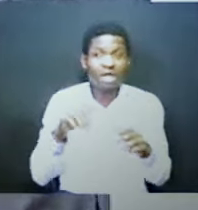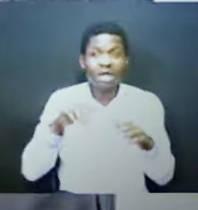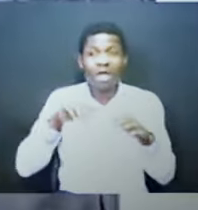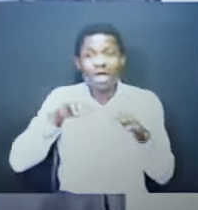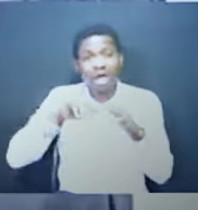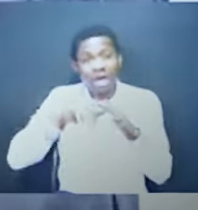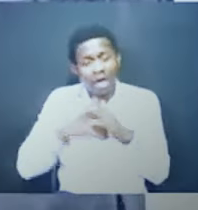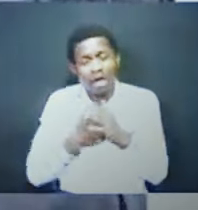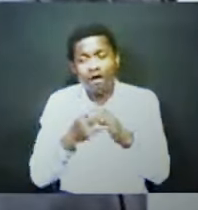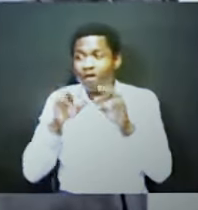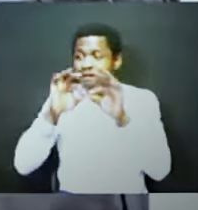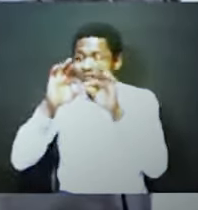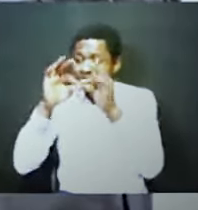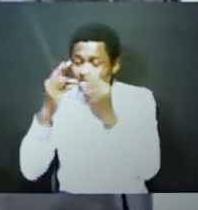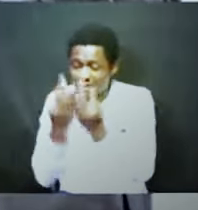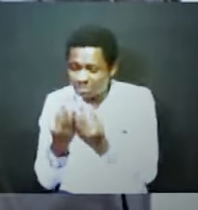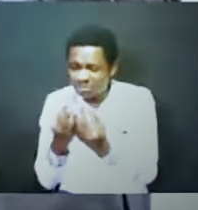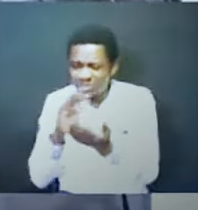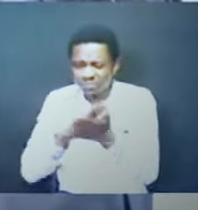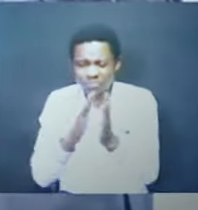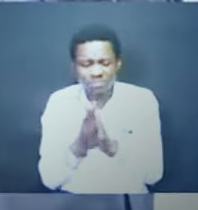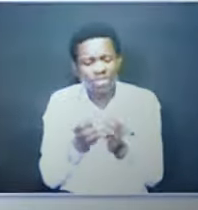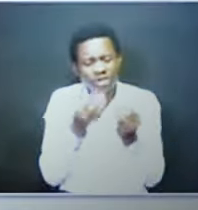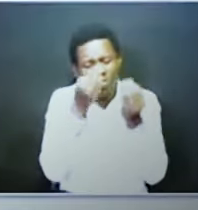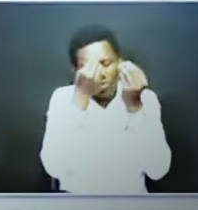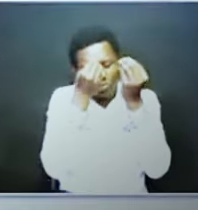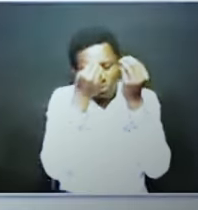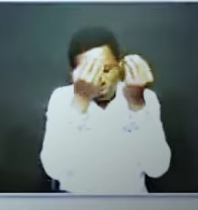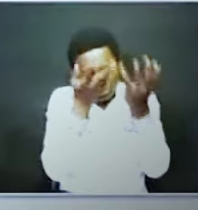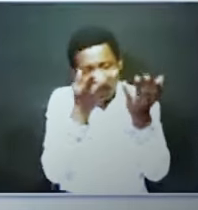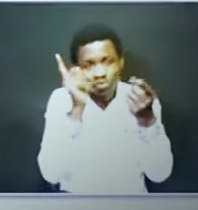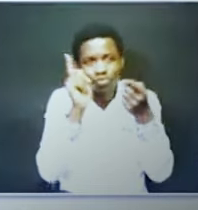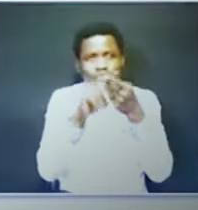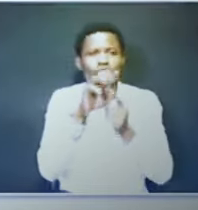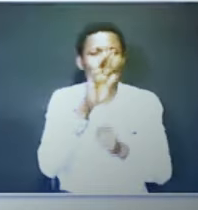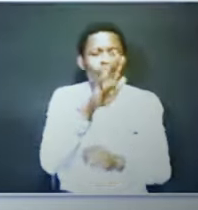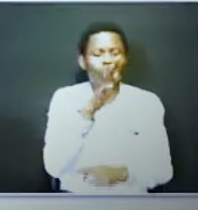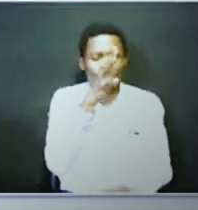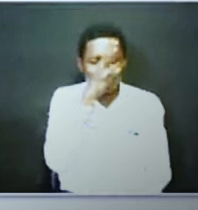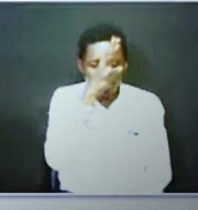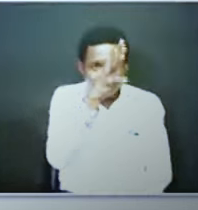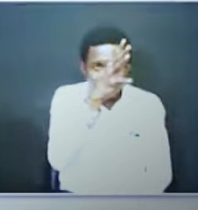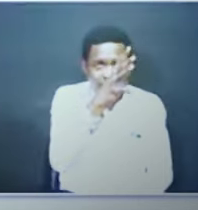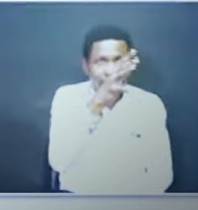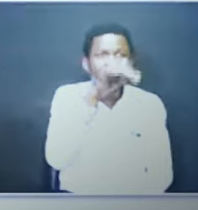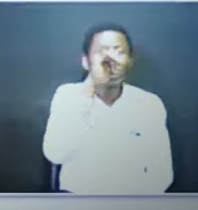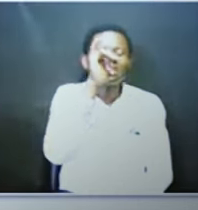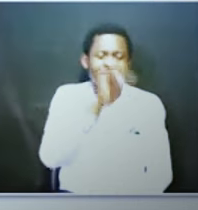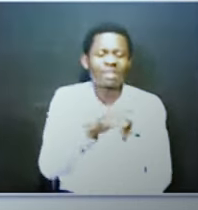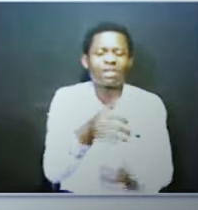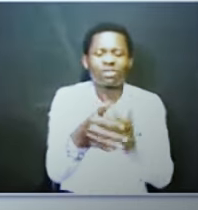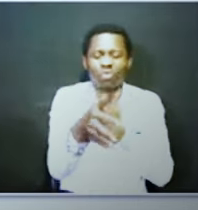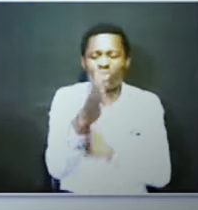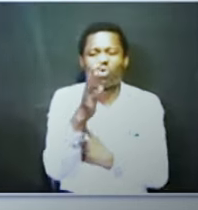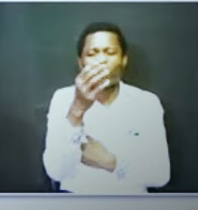their grandfather is the lesson that God wants Israel to know.